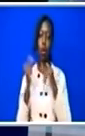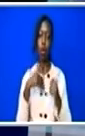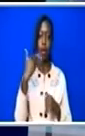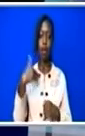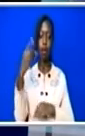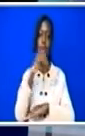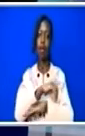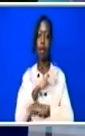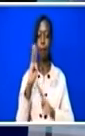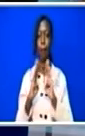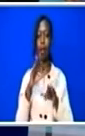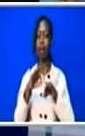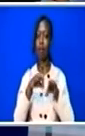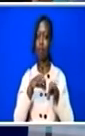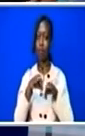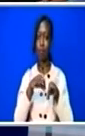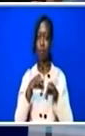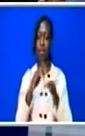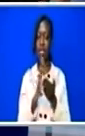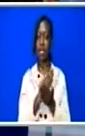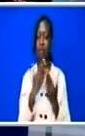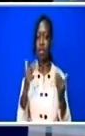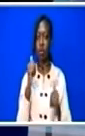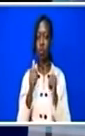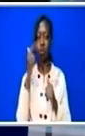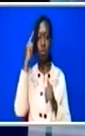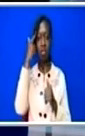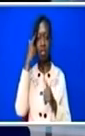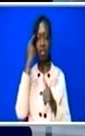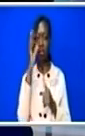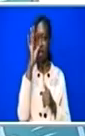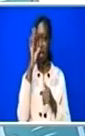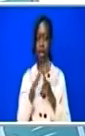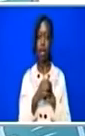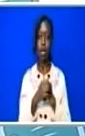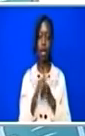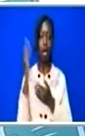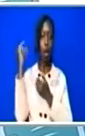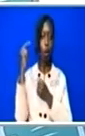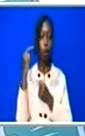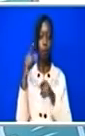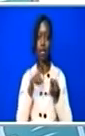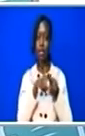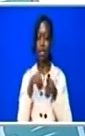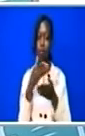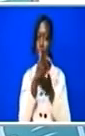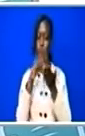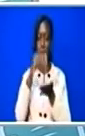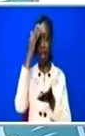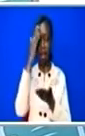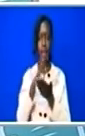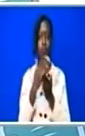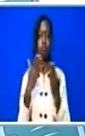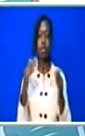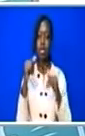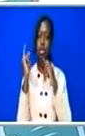biological explanation to some myths which we think ni myths to ni story. Right. Yeah, I hope you at home also have learned something new